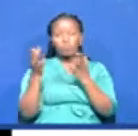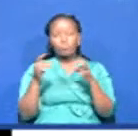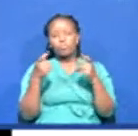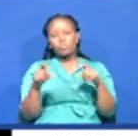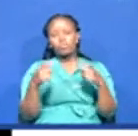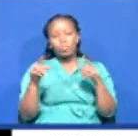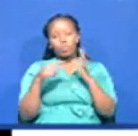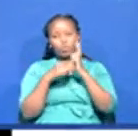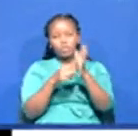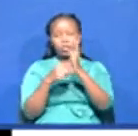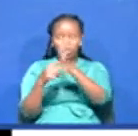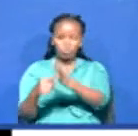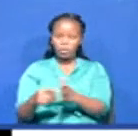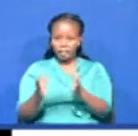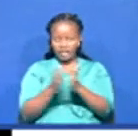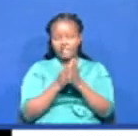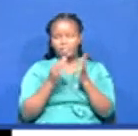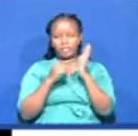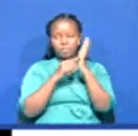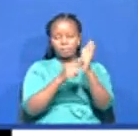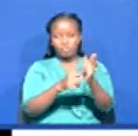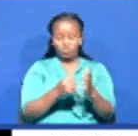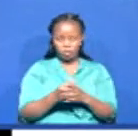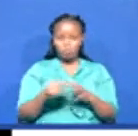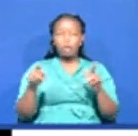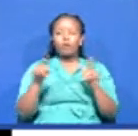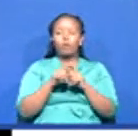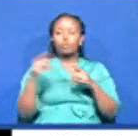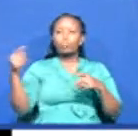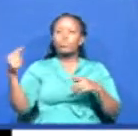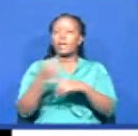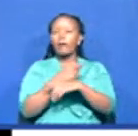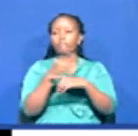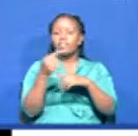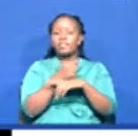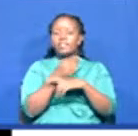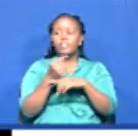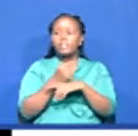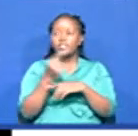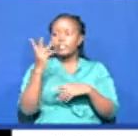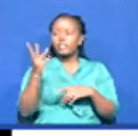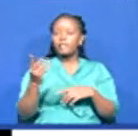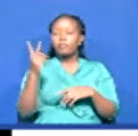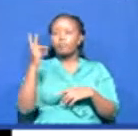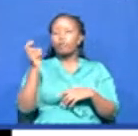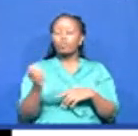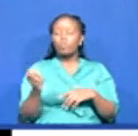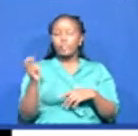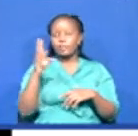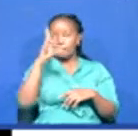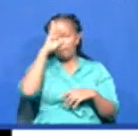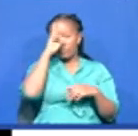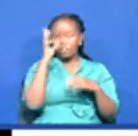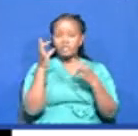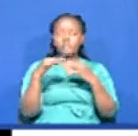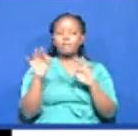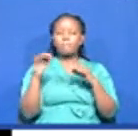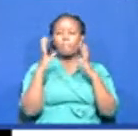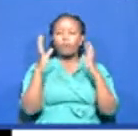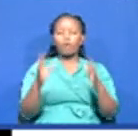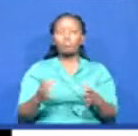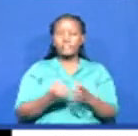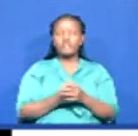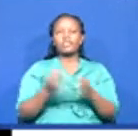exhibitions. We have actually trained 420 police officers, Mr. Musiambo, you'd be happy to know,